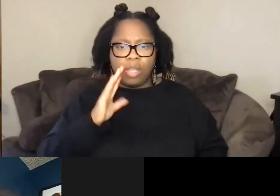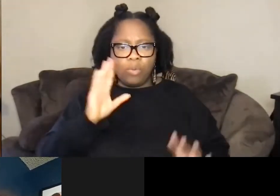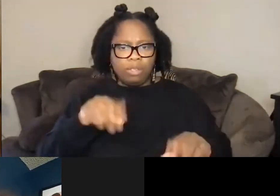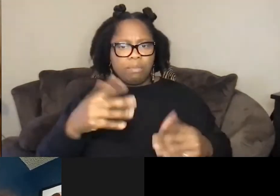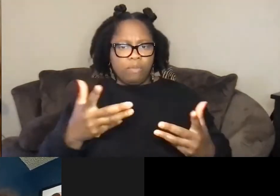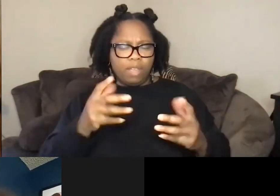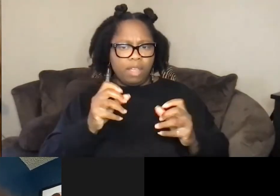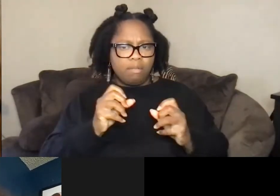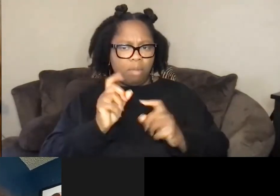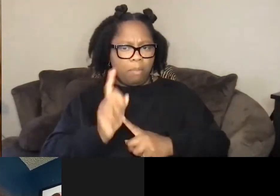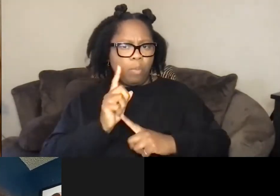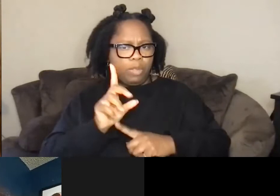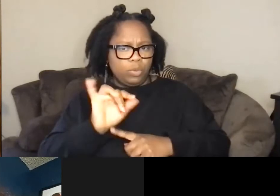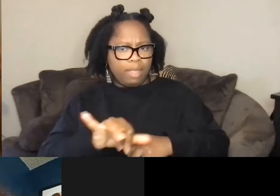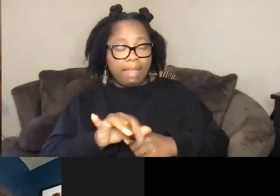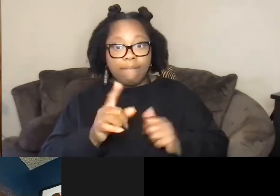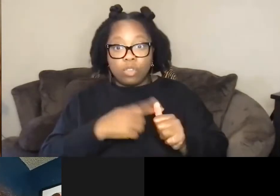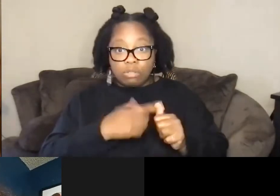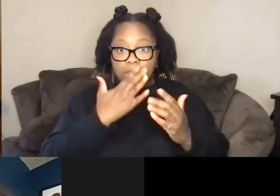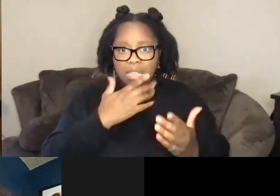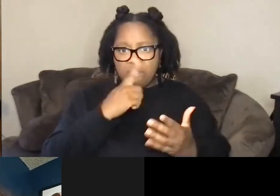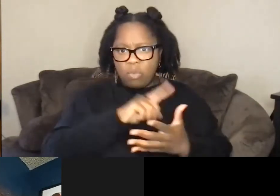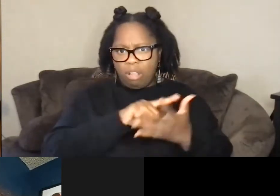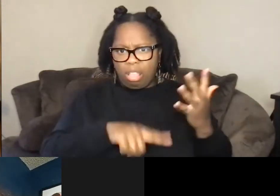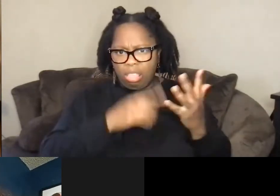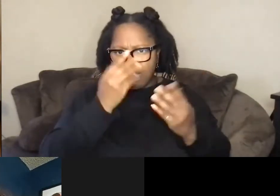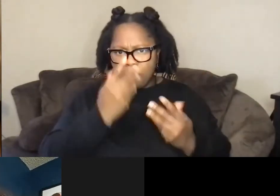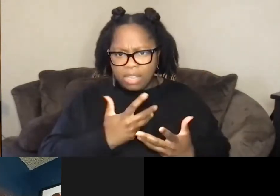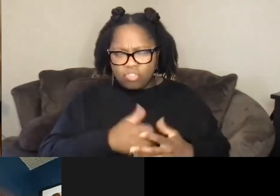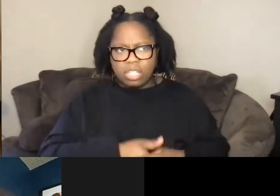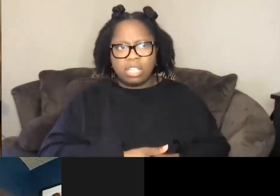I just want to, well, first of all, thank you for all of that information.